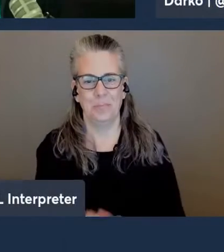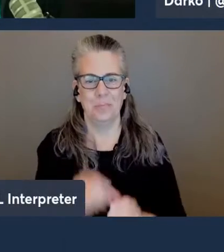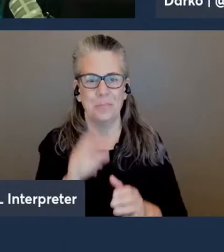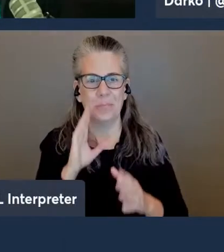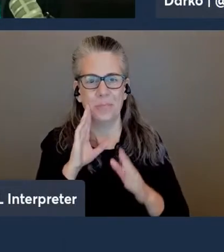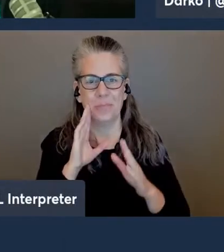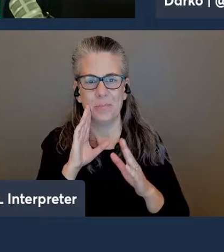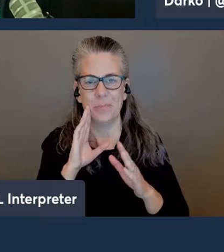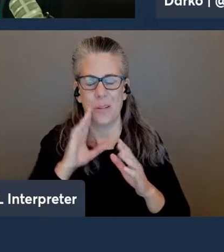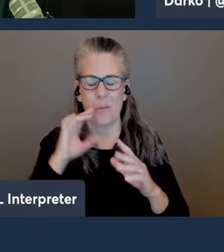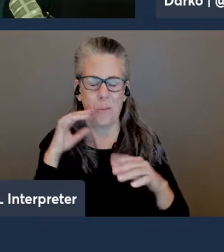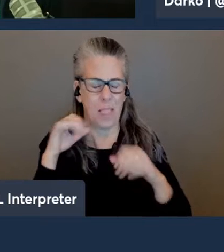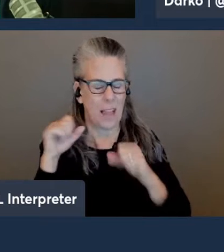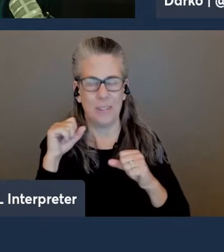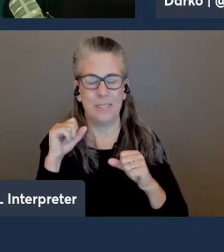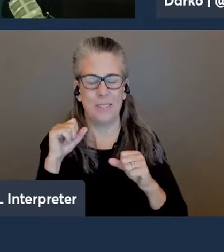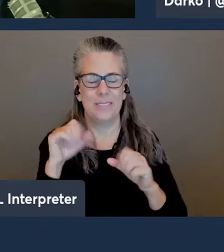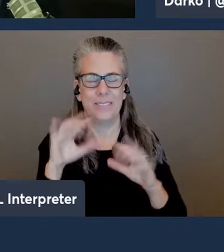Oh, wow, that's loud.